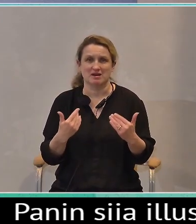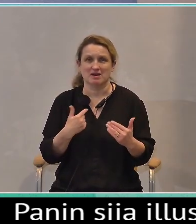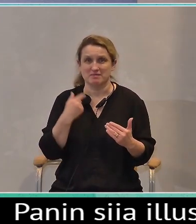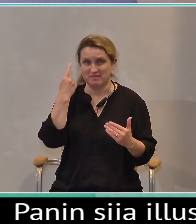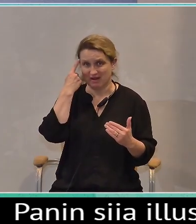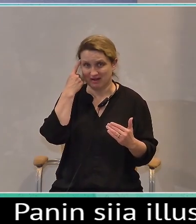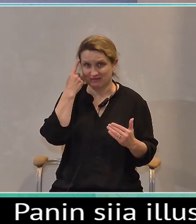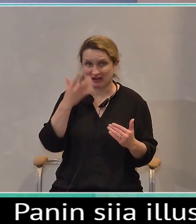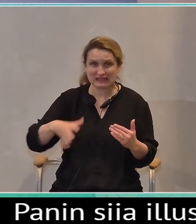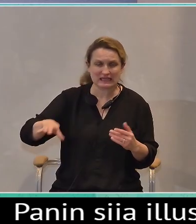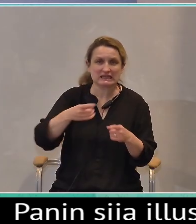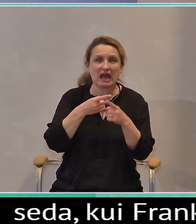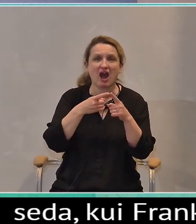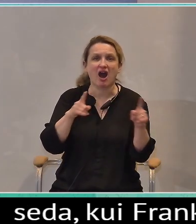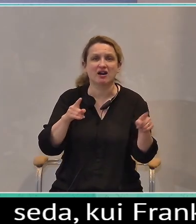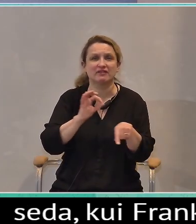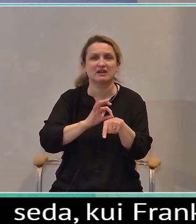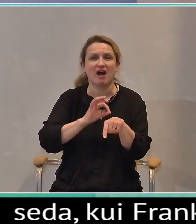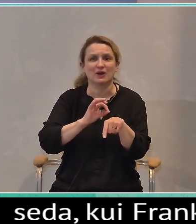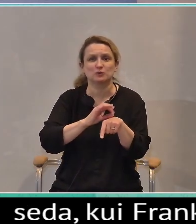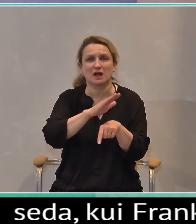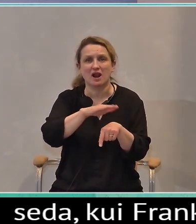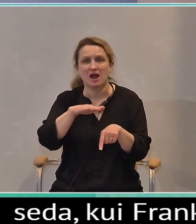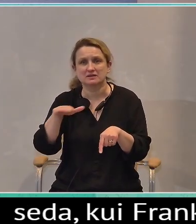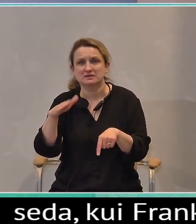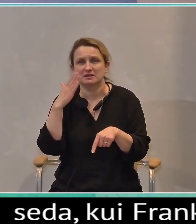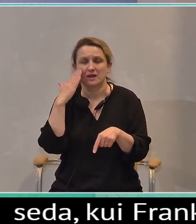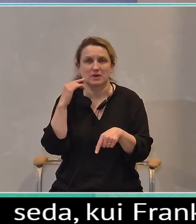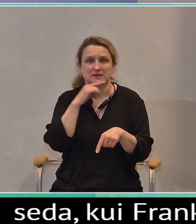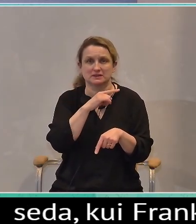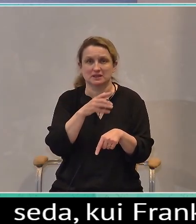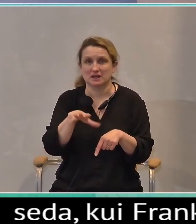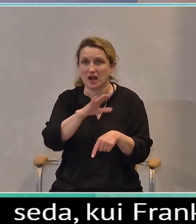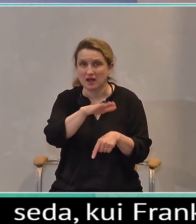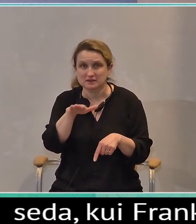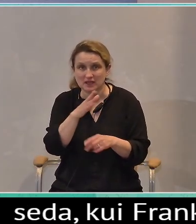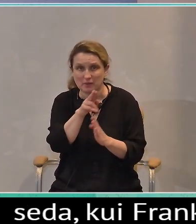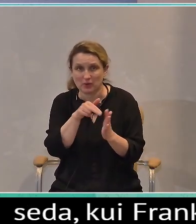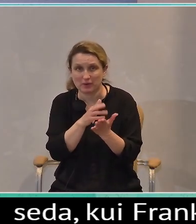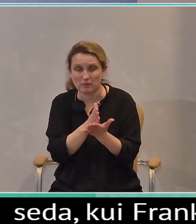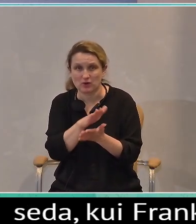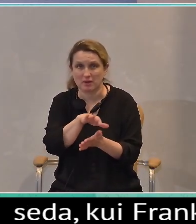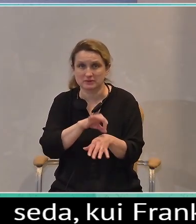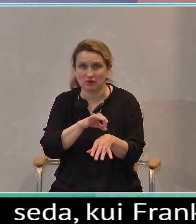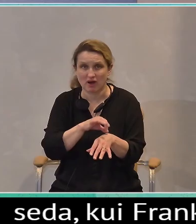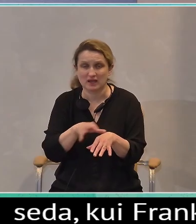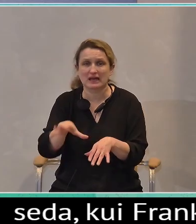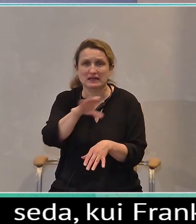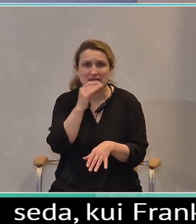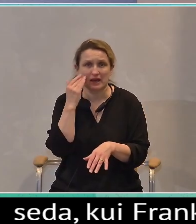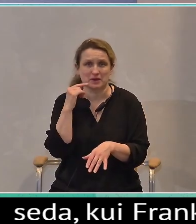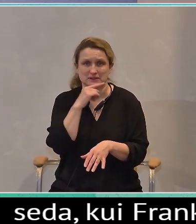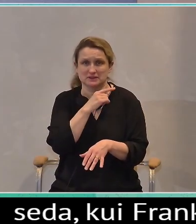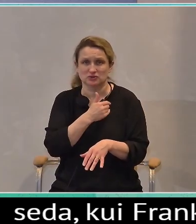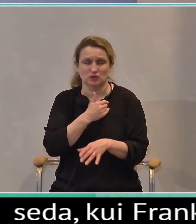We still have this wish now, 5 years later. I believe I'm speaking for